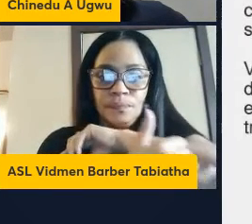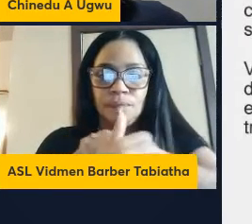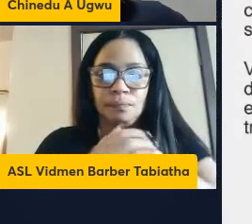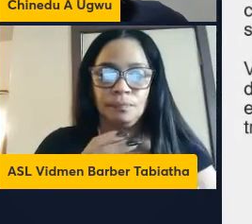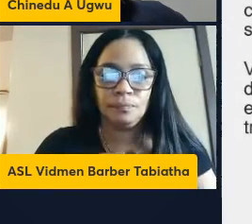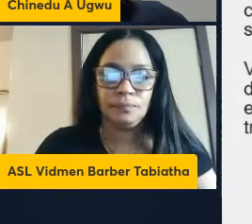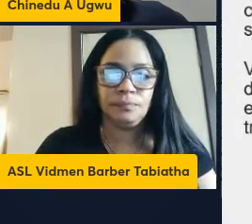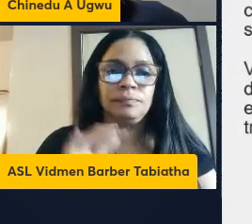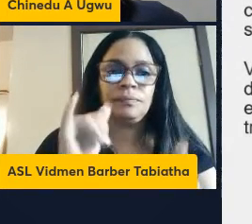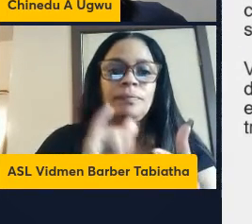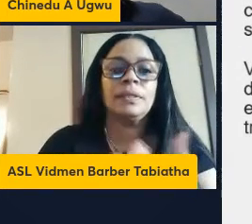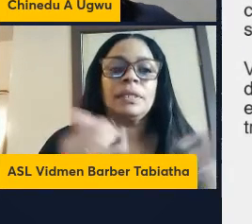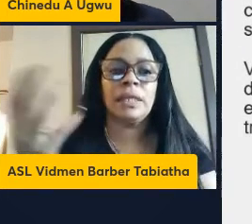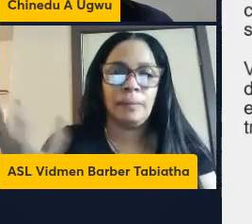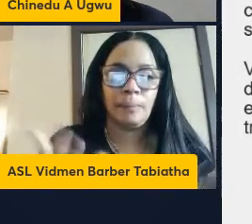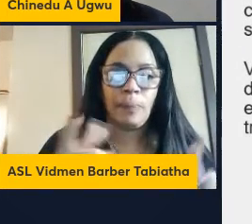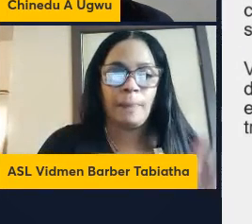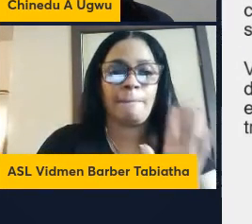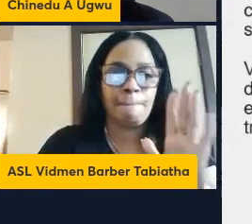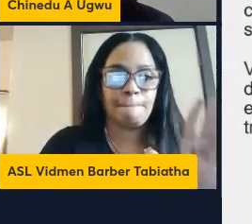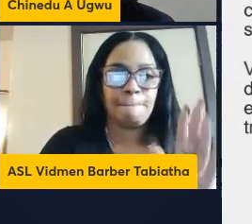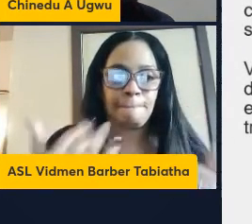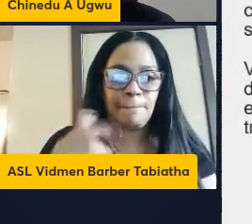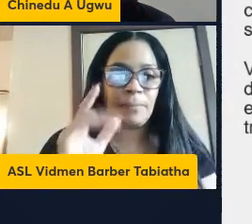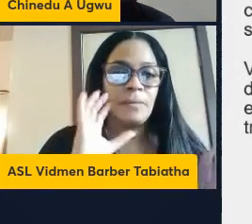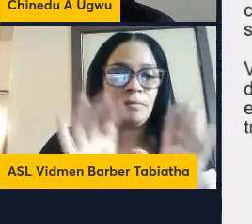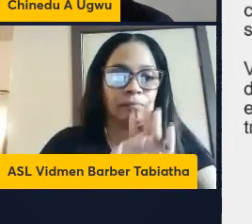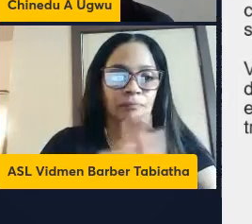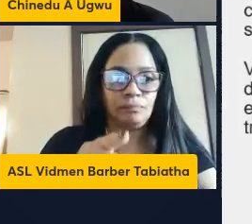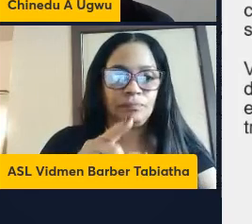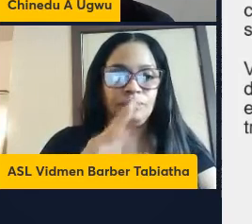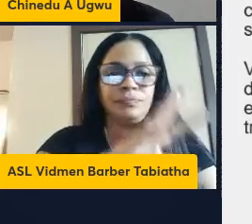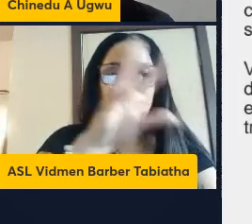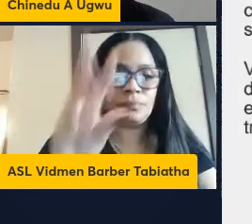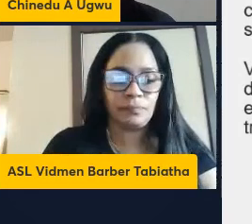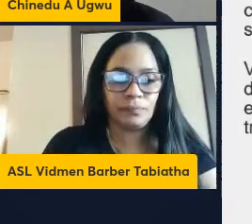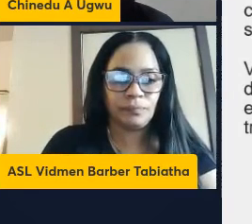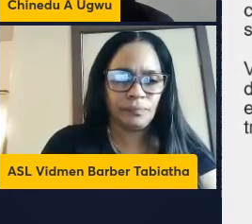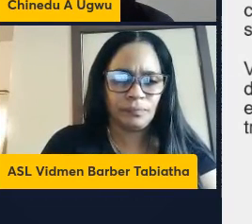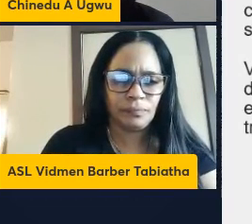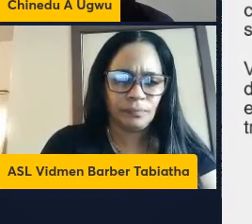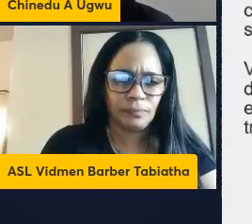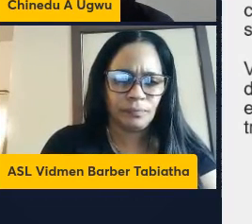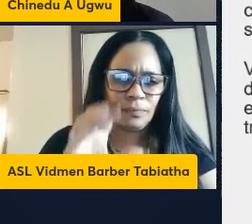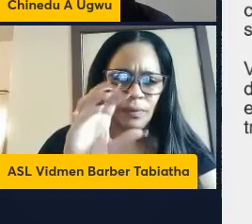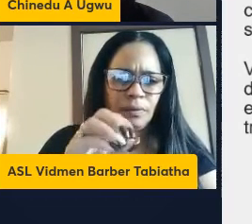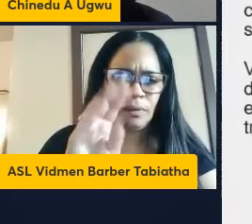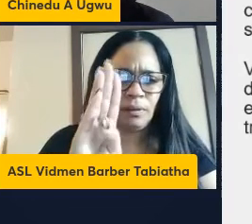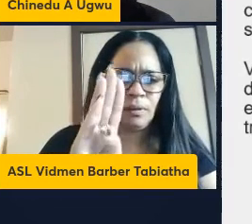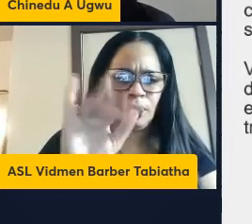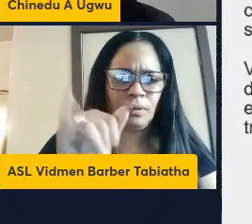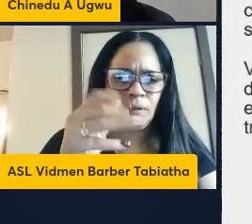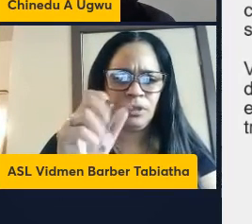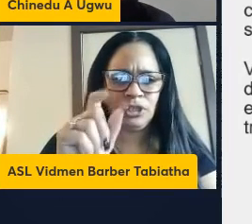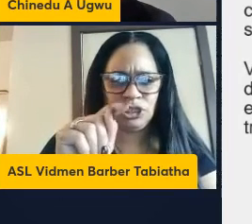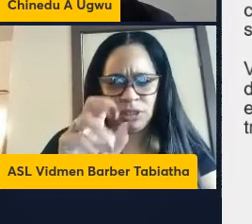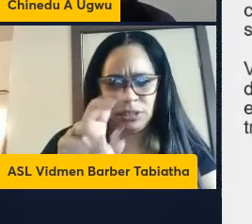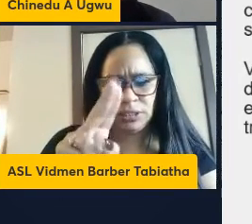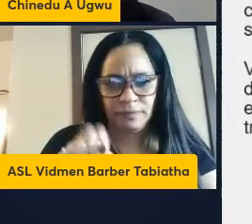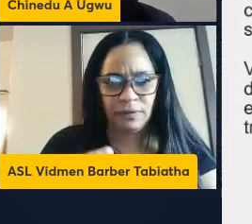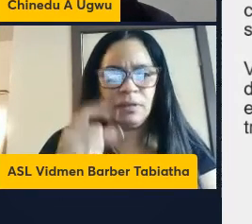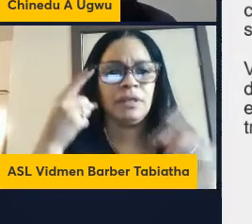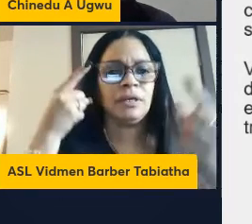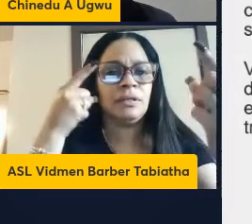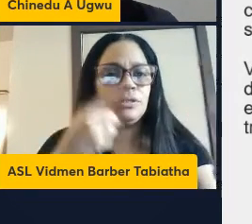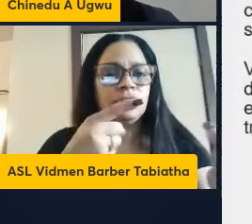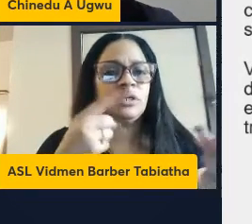So, that gave birth to the project, the ARISE project, which is the Afri-Karapid Immunosurveillance System for Epidemic Response. The objective